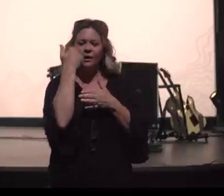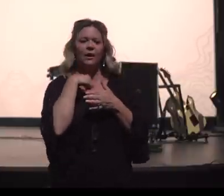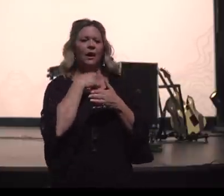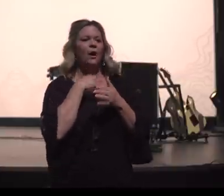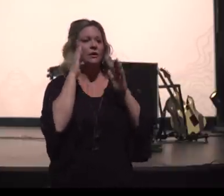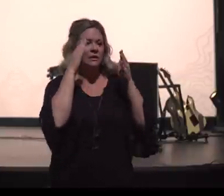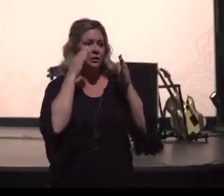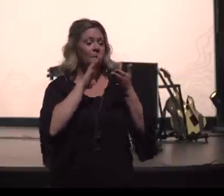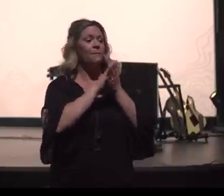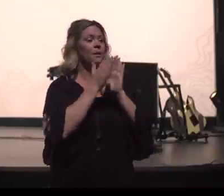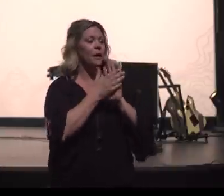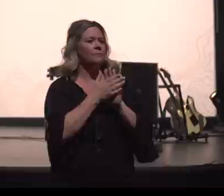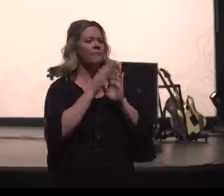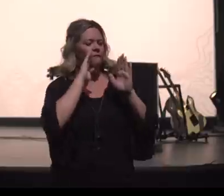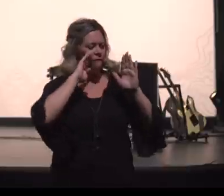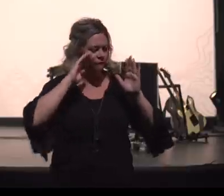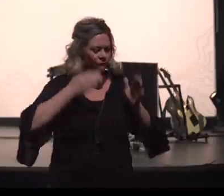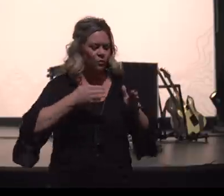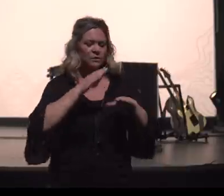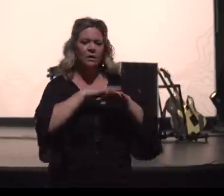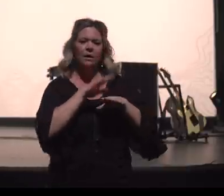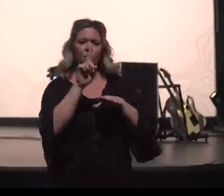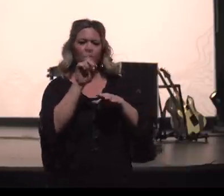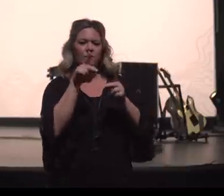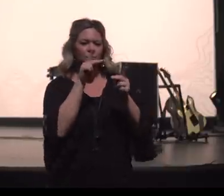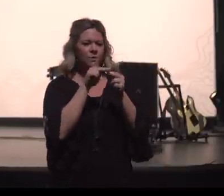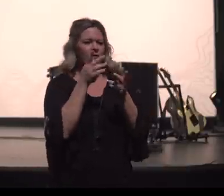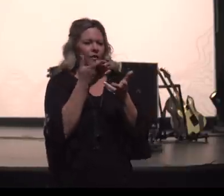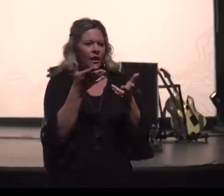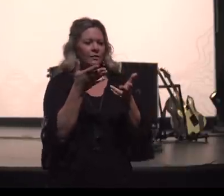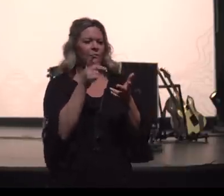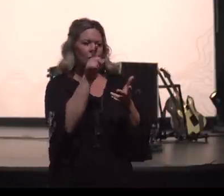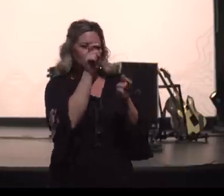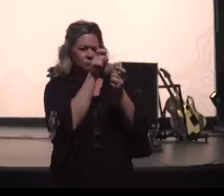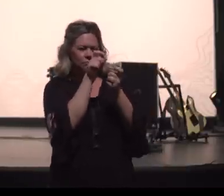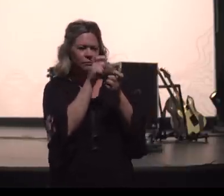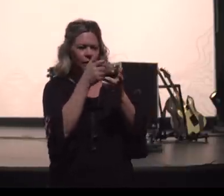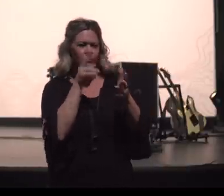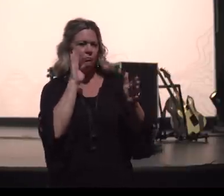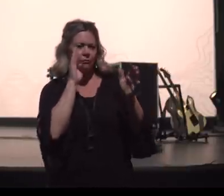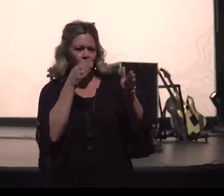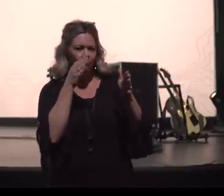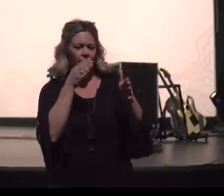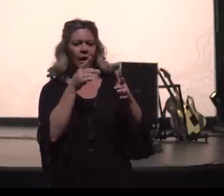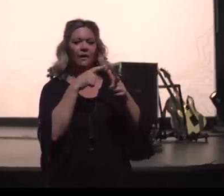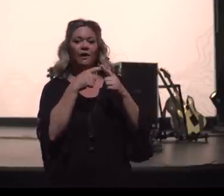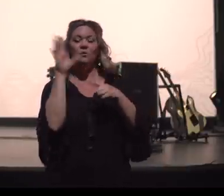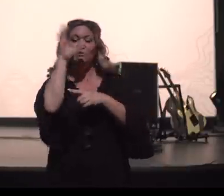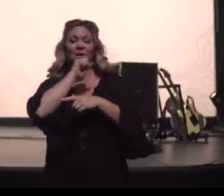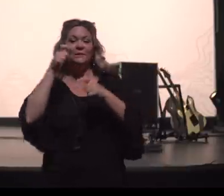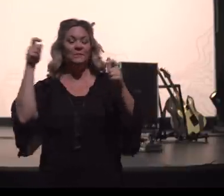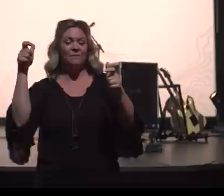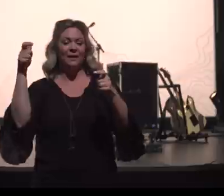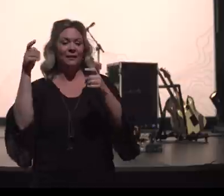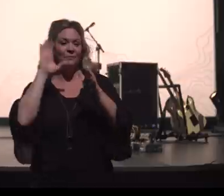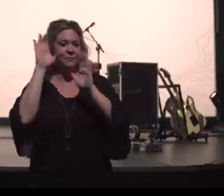our attention becomes too focused on something else. You zone in on something and you just miss kind of the big thing right around